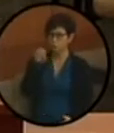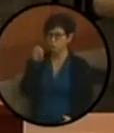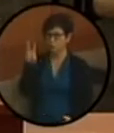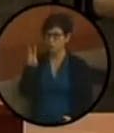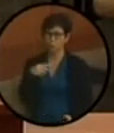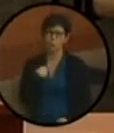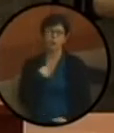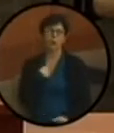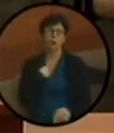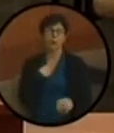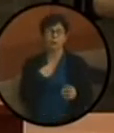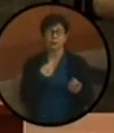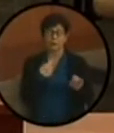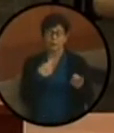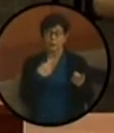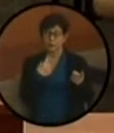money,